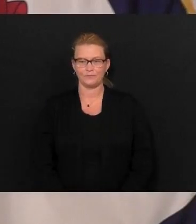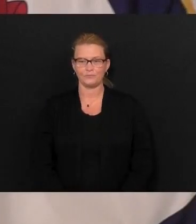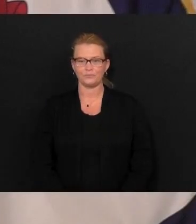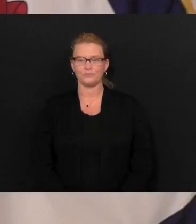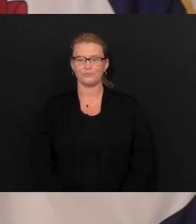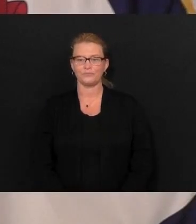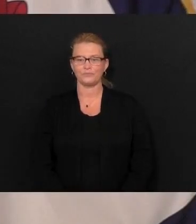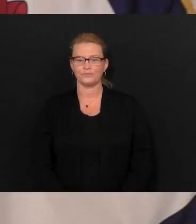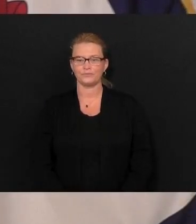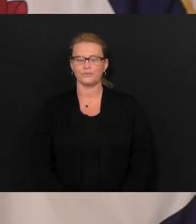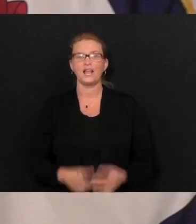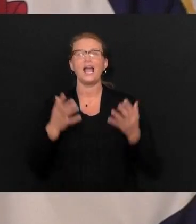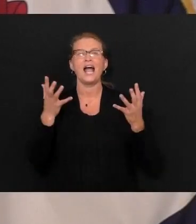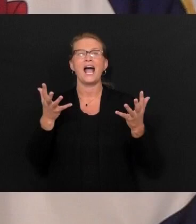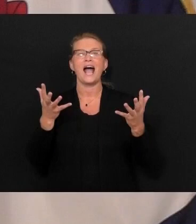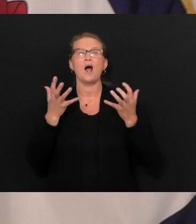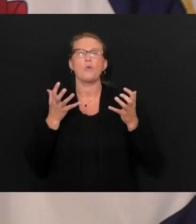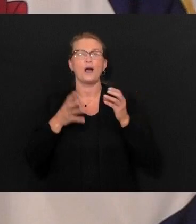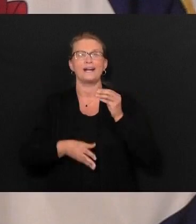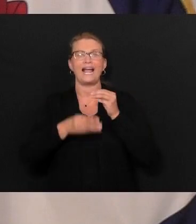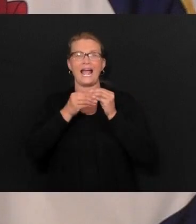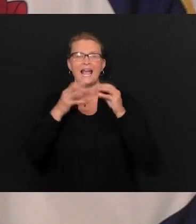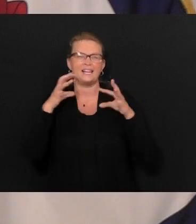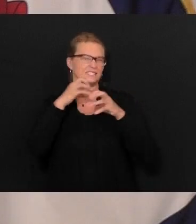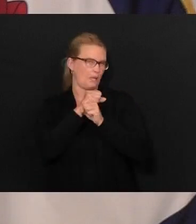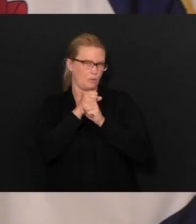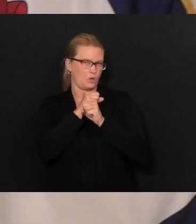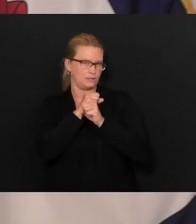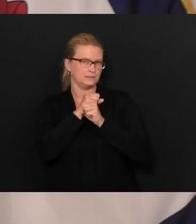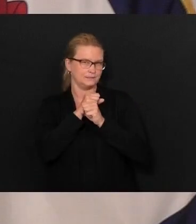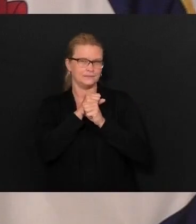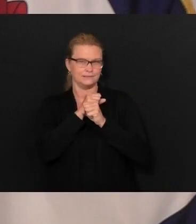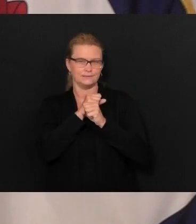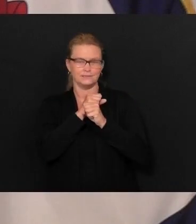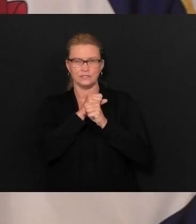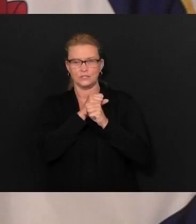And I'd just like to add, just summarize just this, is,